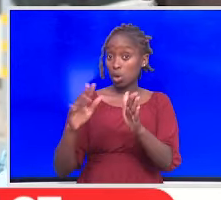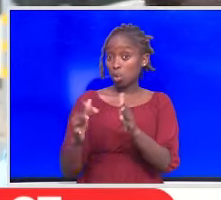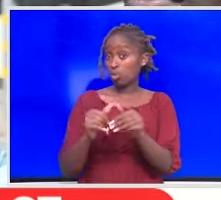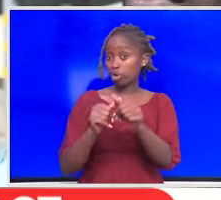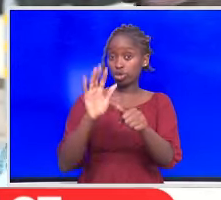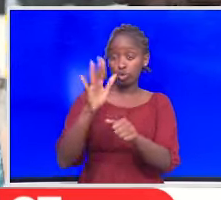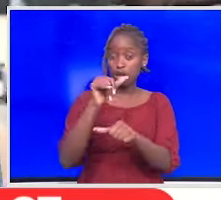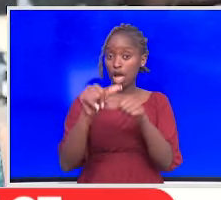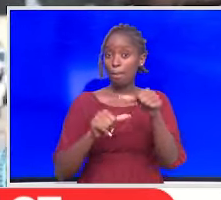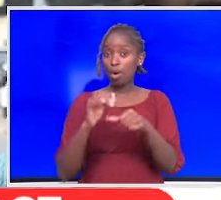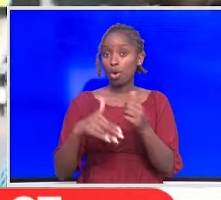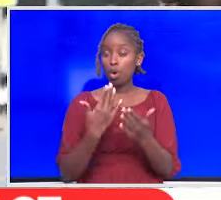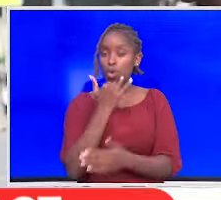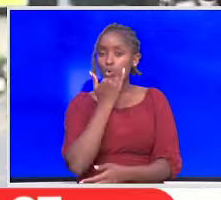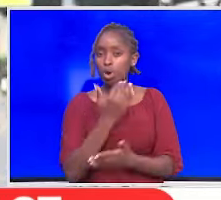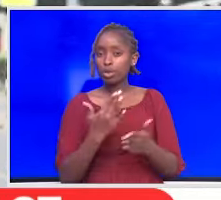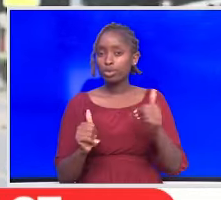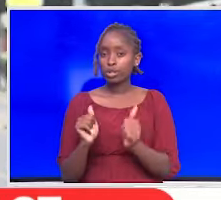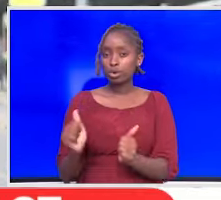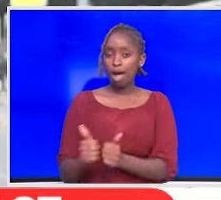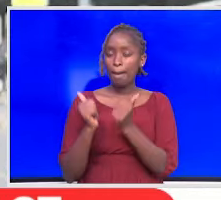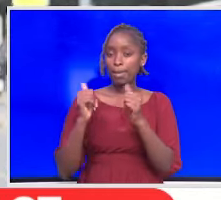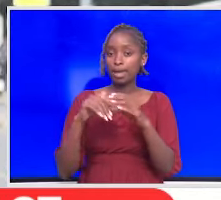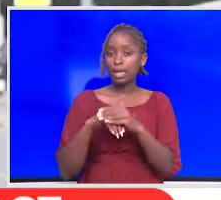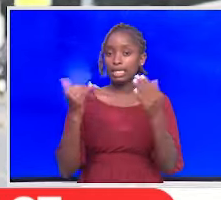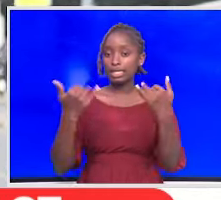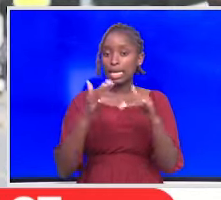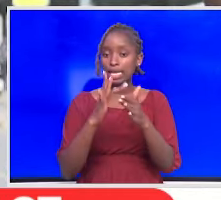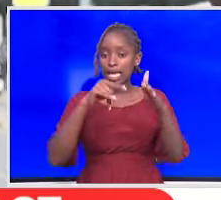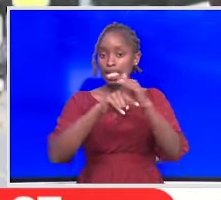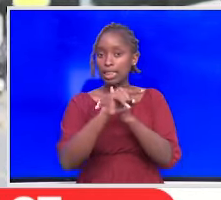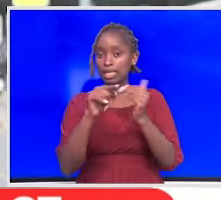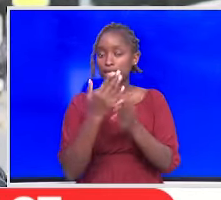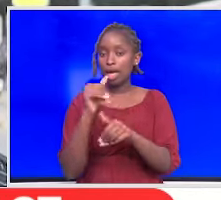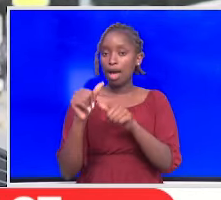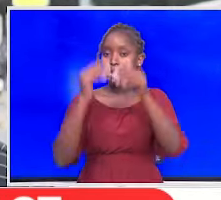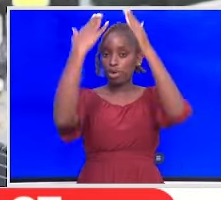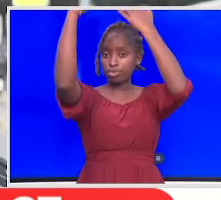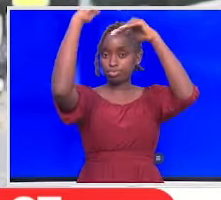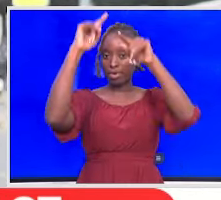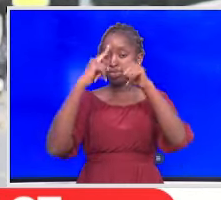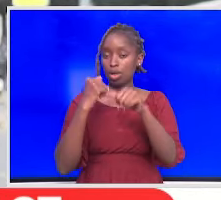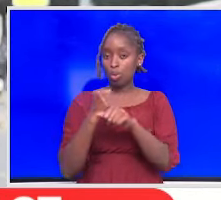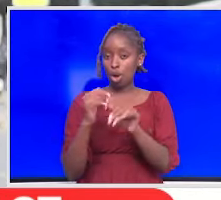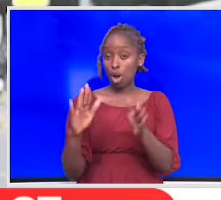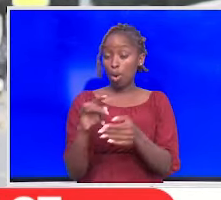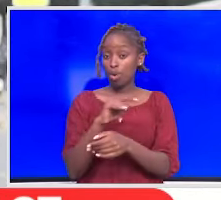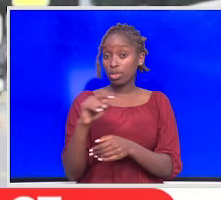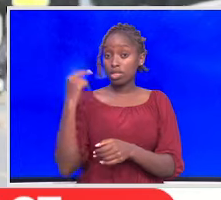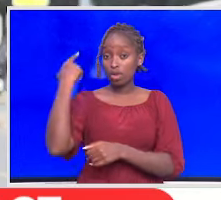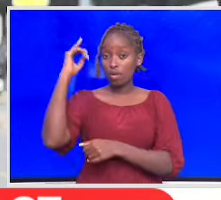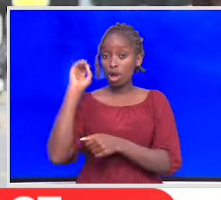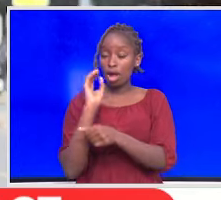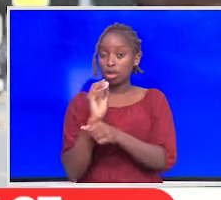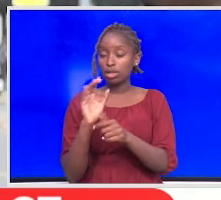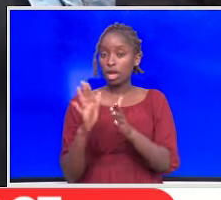continuations of the impunity of meddling with the affairs of the universities and the running of the universities to the councils and